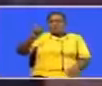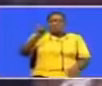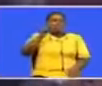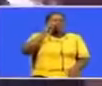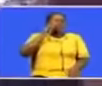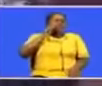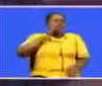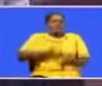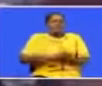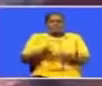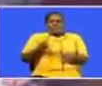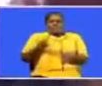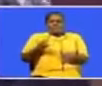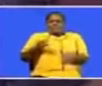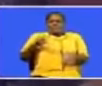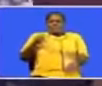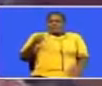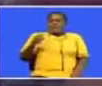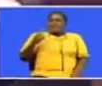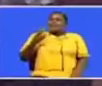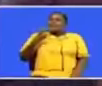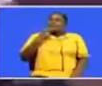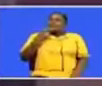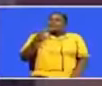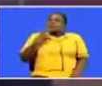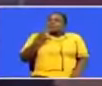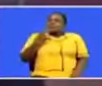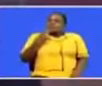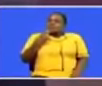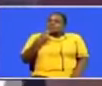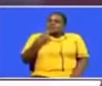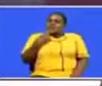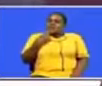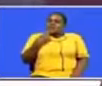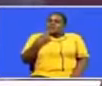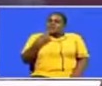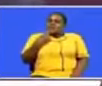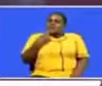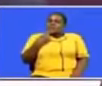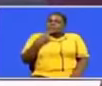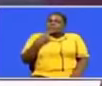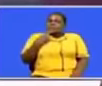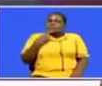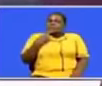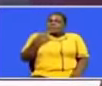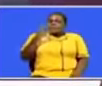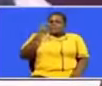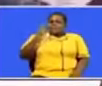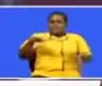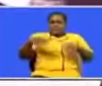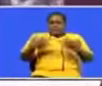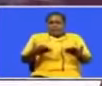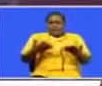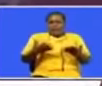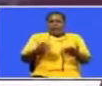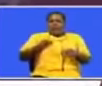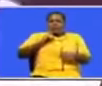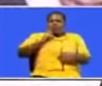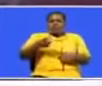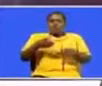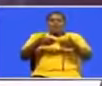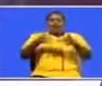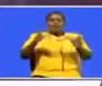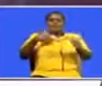Mudavadi. Ikifika siku ya Jumanne, tuko na mkutano ya baraza la mawaziri, nitapewa mwelekeo. Nikipewa mwelekeo